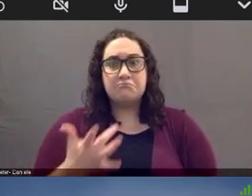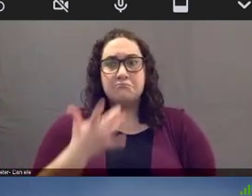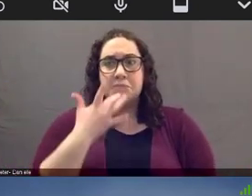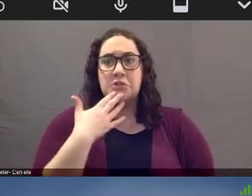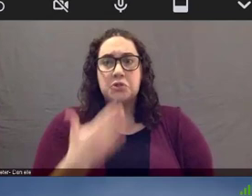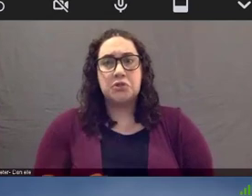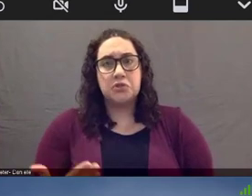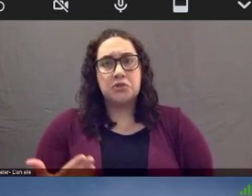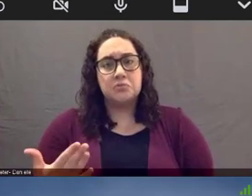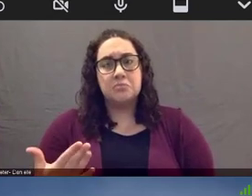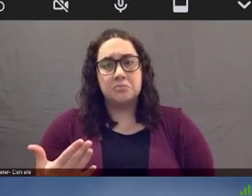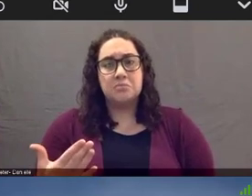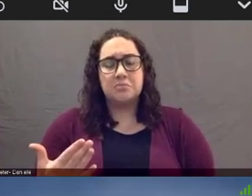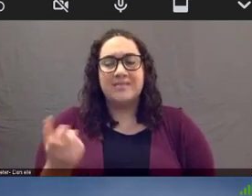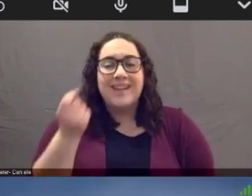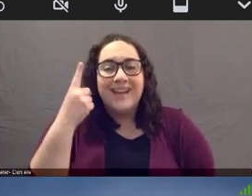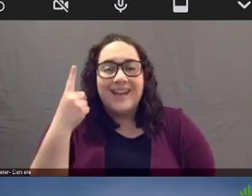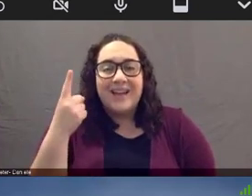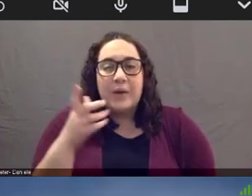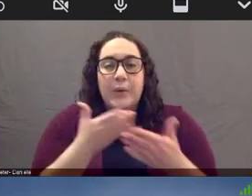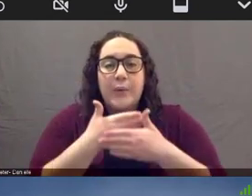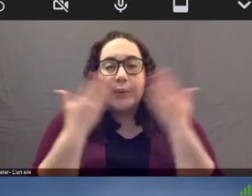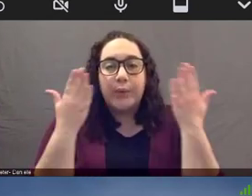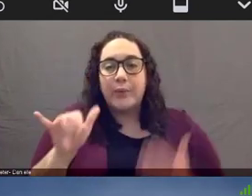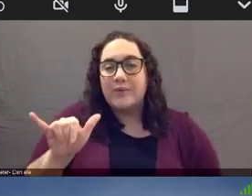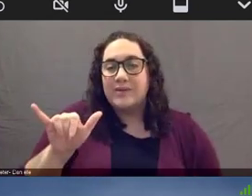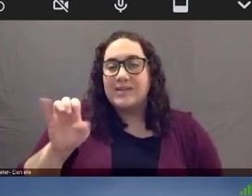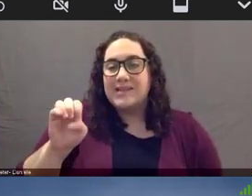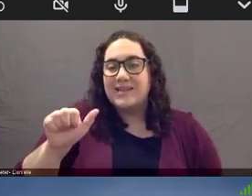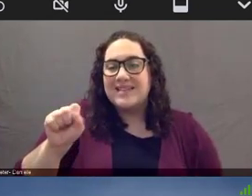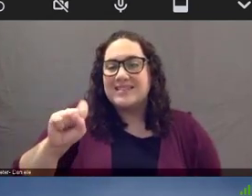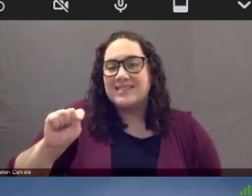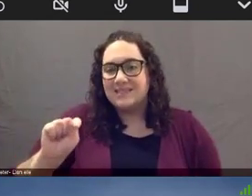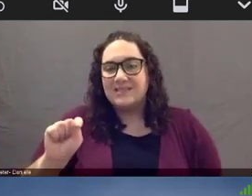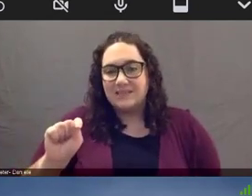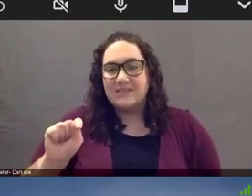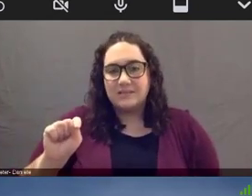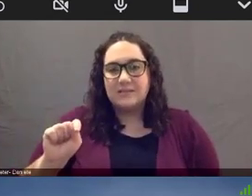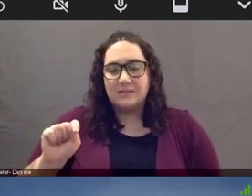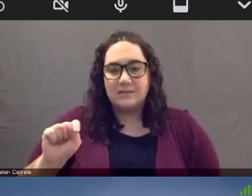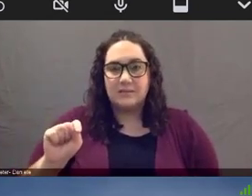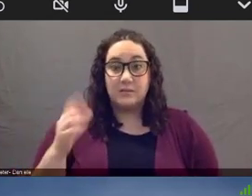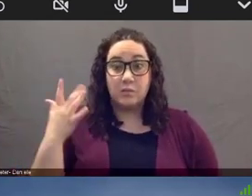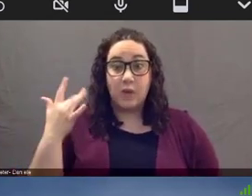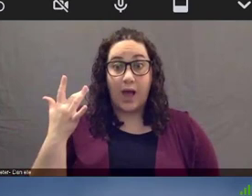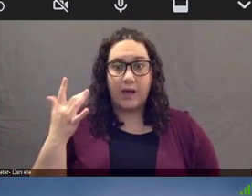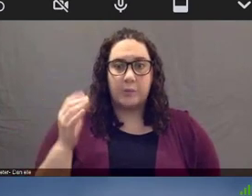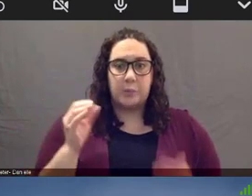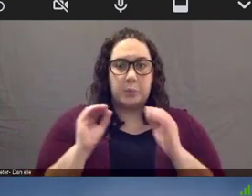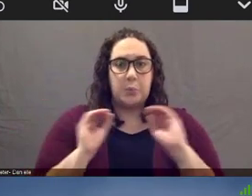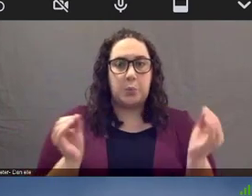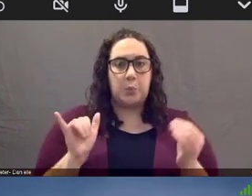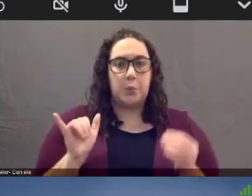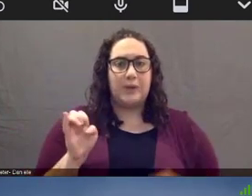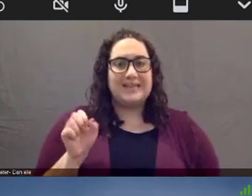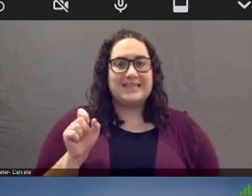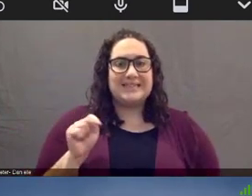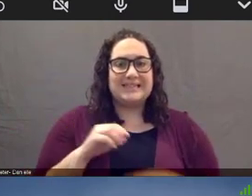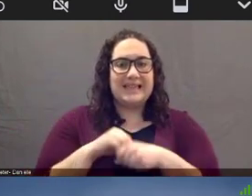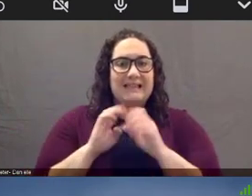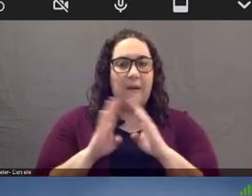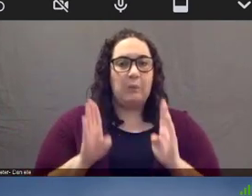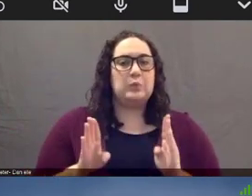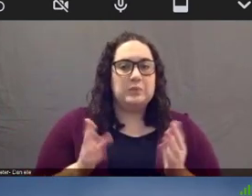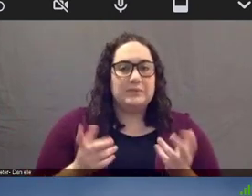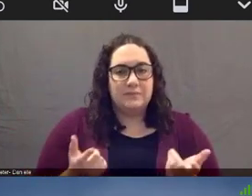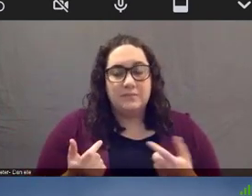use yeast. So both of these things that I made this weekend didn't use yeast because we don't have a ton of it. My wife makes sourdough though, so that's pretty cool. So if